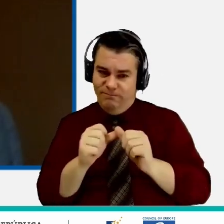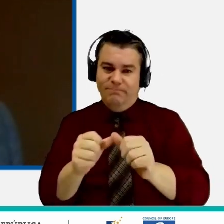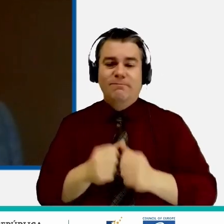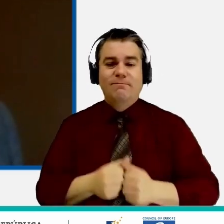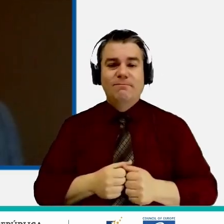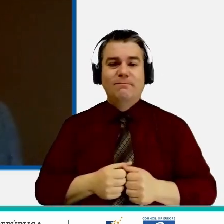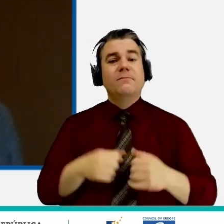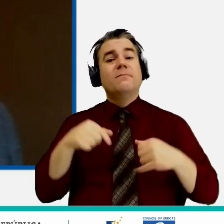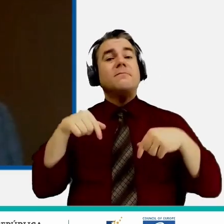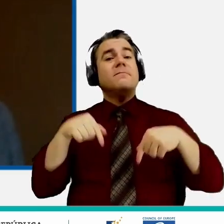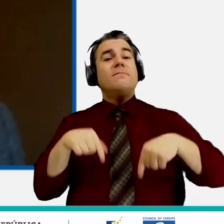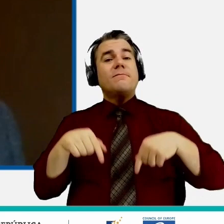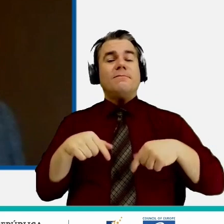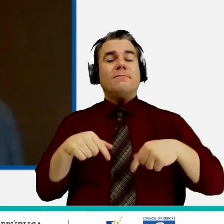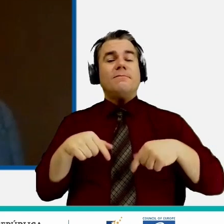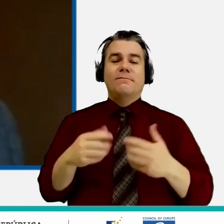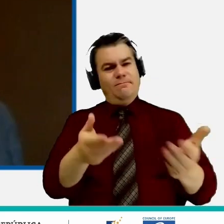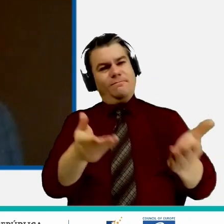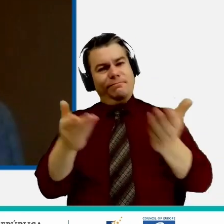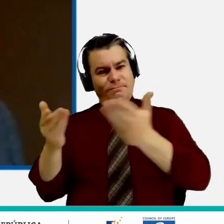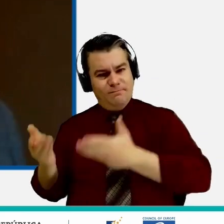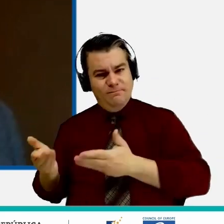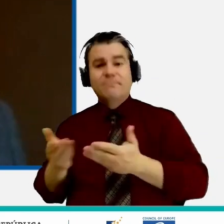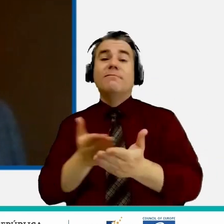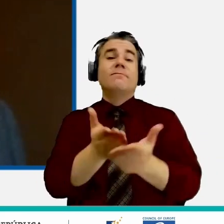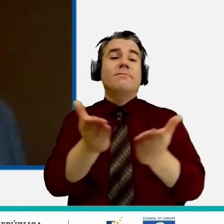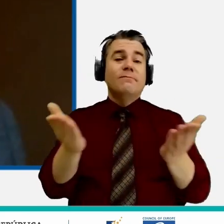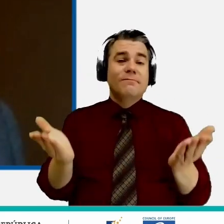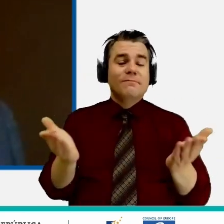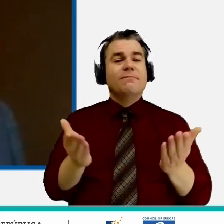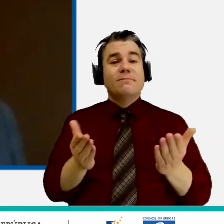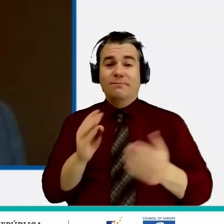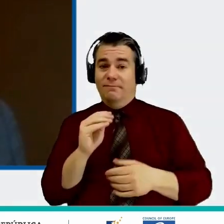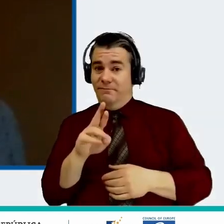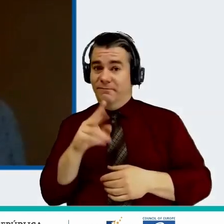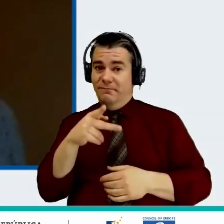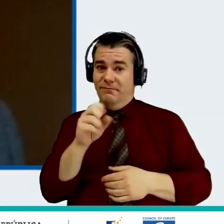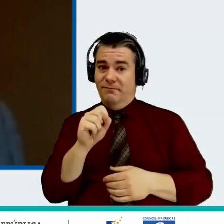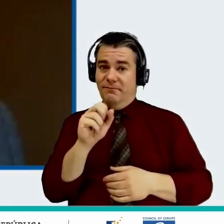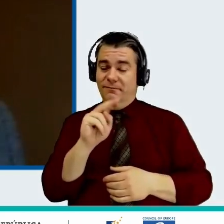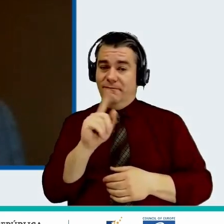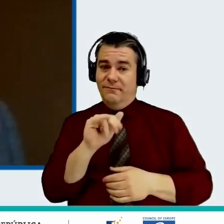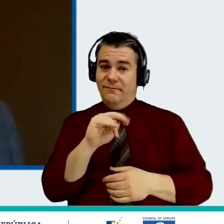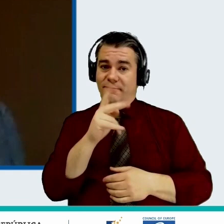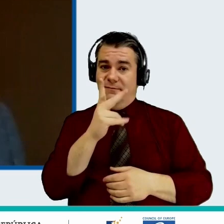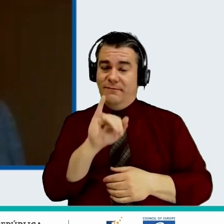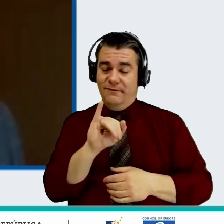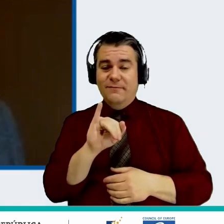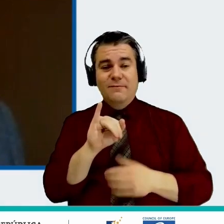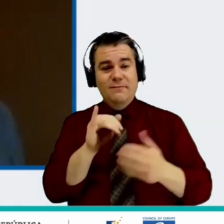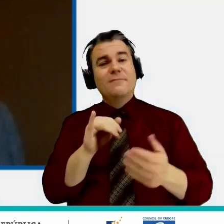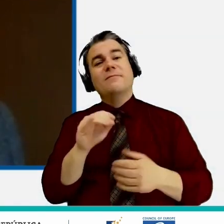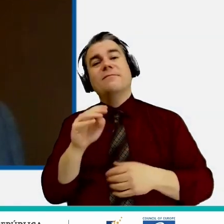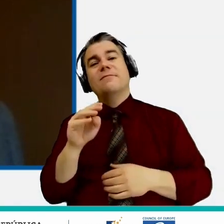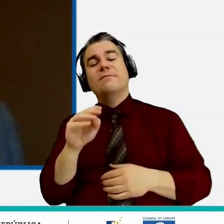this opportunity and invite you all, and especially invite Mr. Poznanski and Mr. Ukashev to join us at our regional